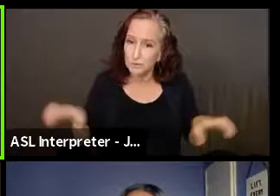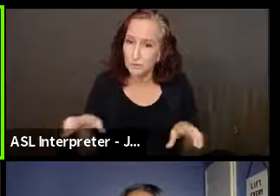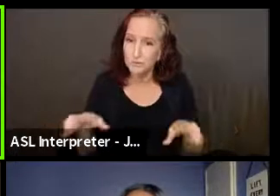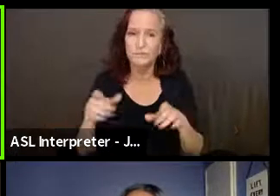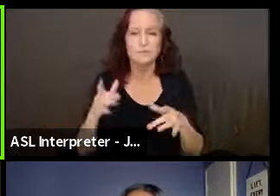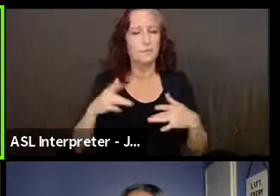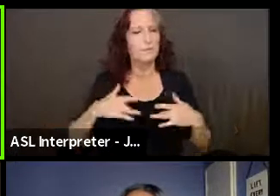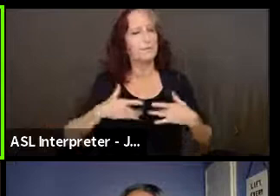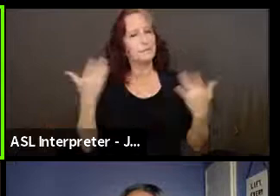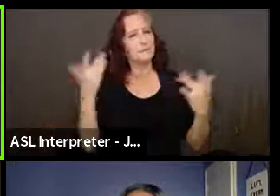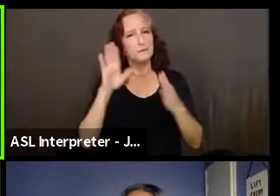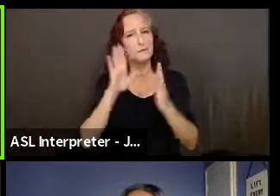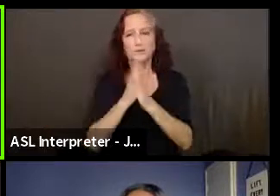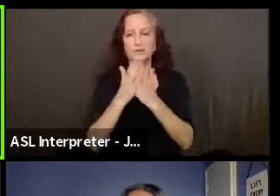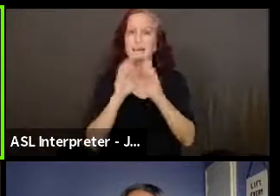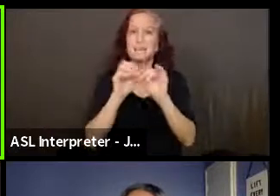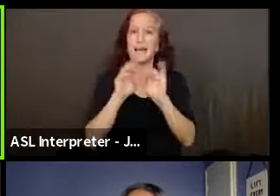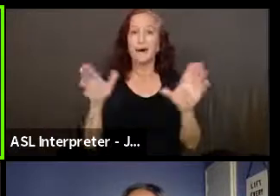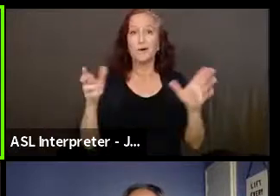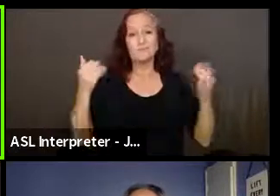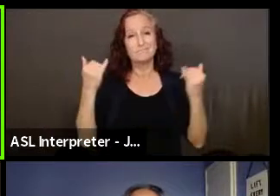now. And